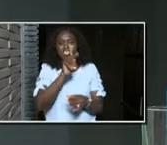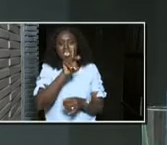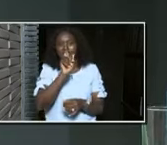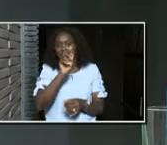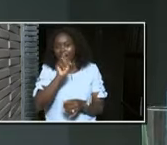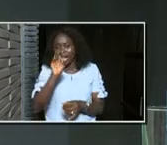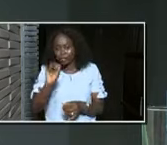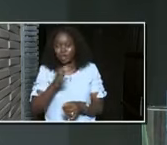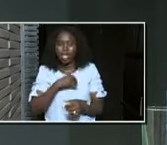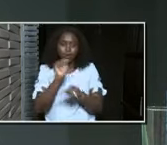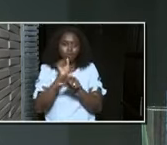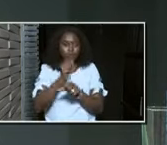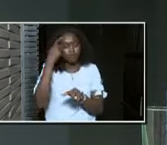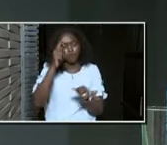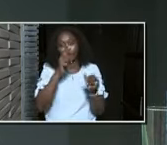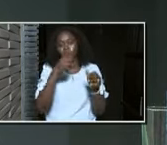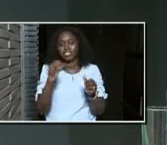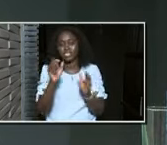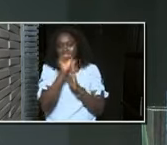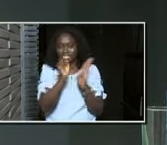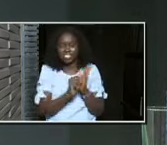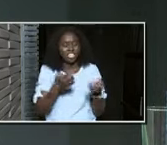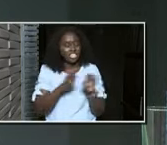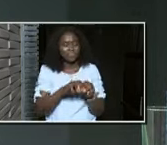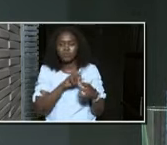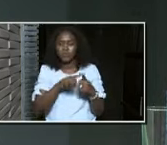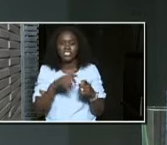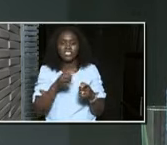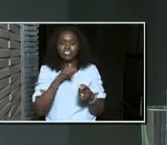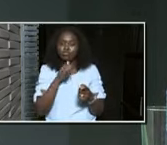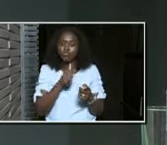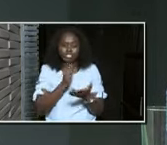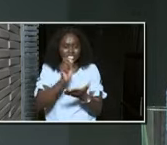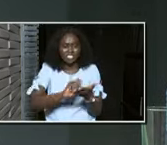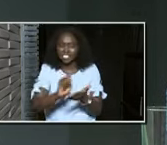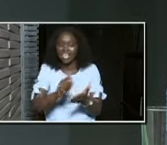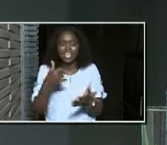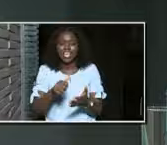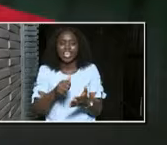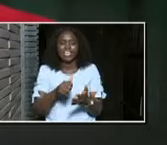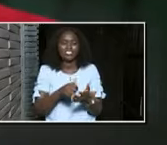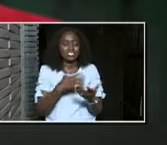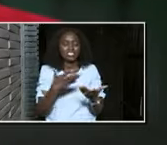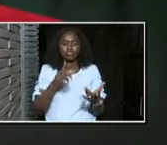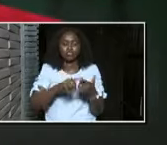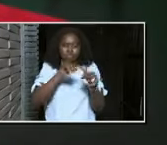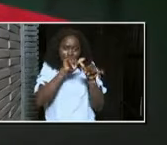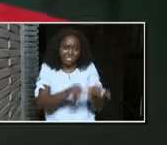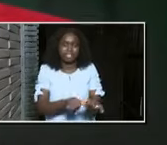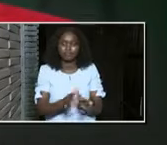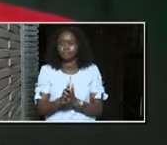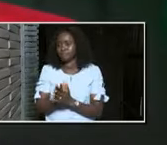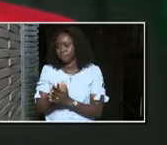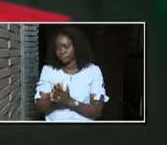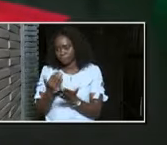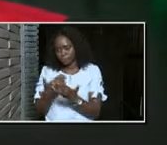the state, even when they didn't sign any bond to stay when they come back. I want you to respond, before you